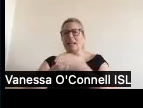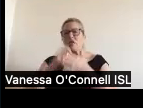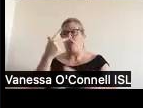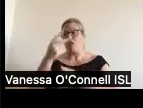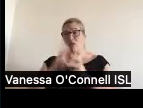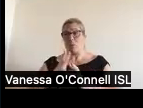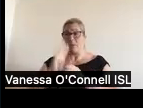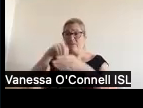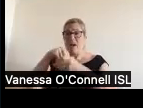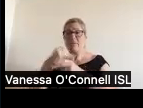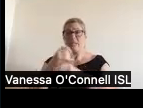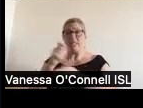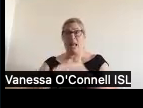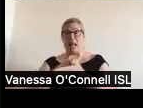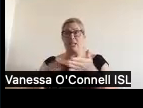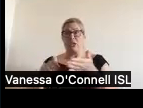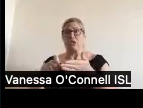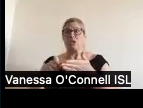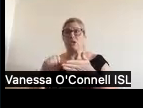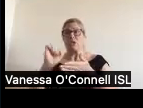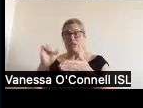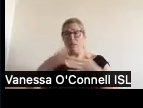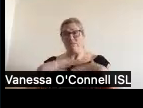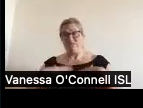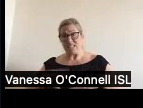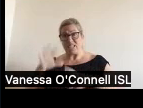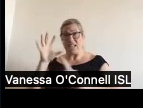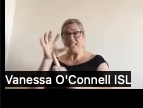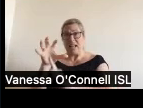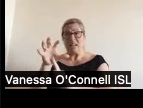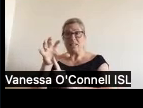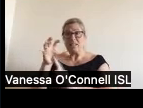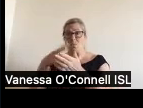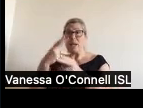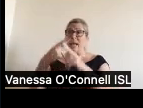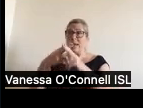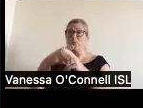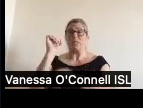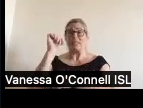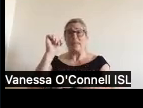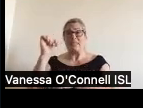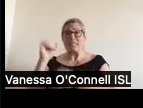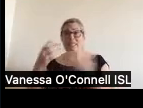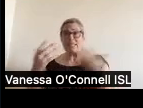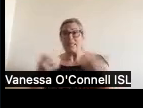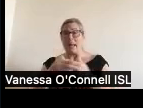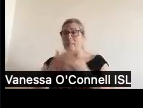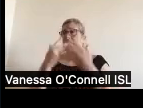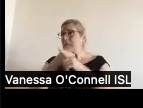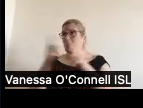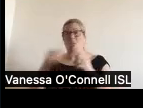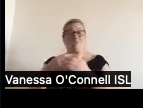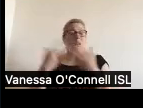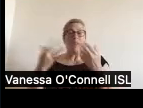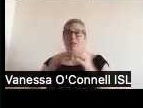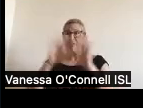election were actually physically assaulted while out canvassing, and many, many more were victims of online violence.